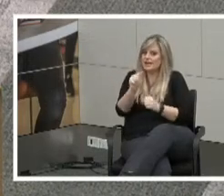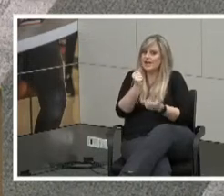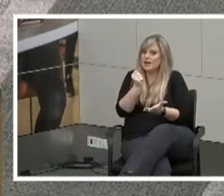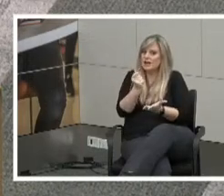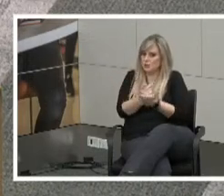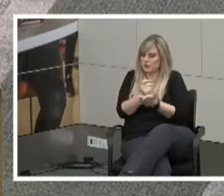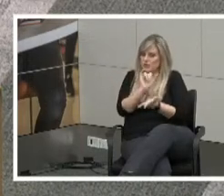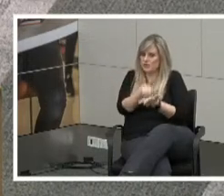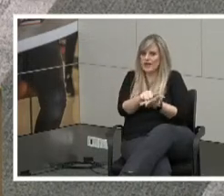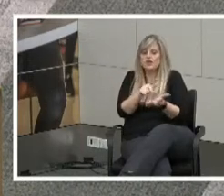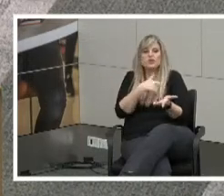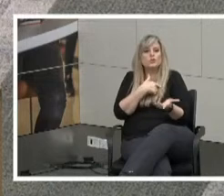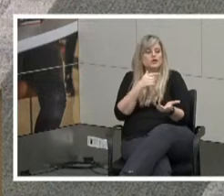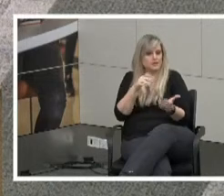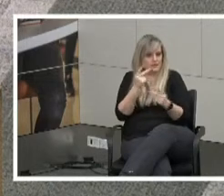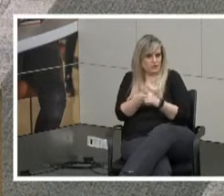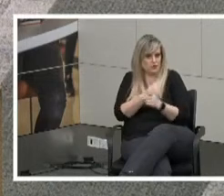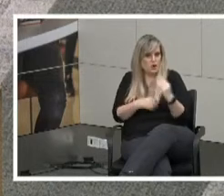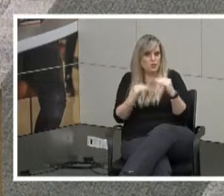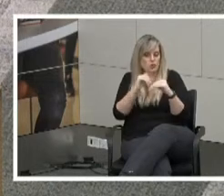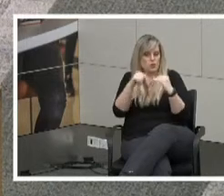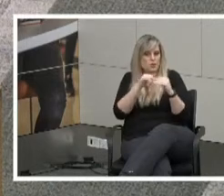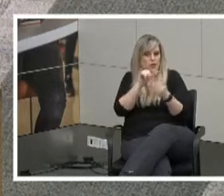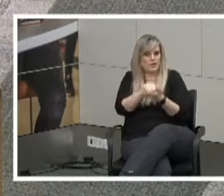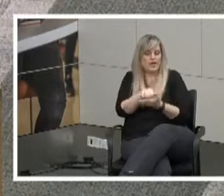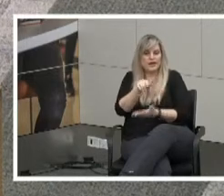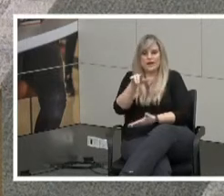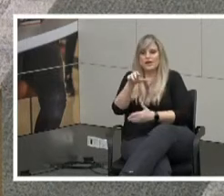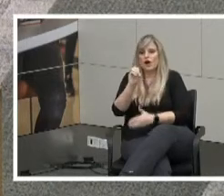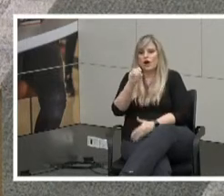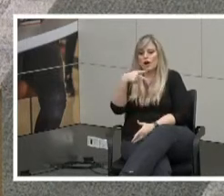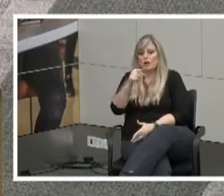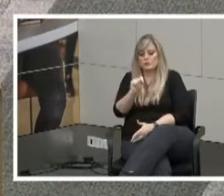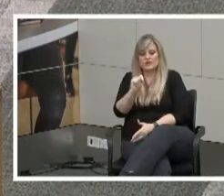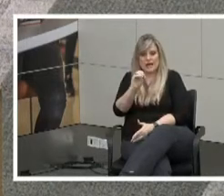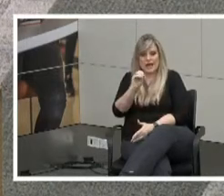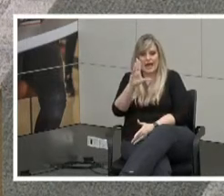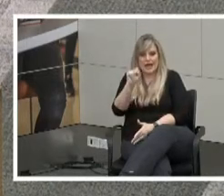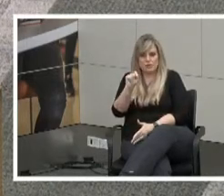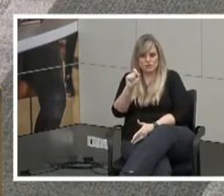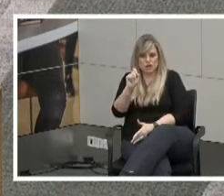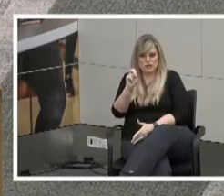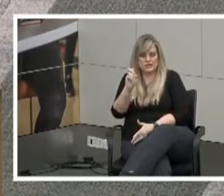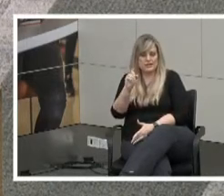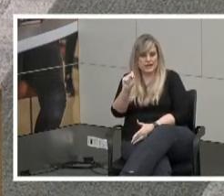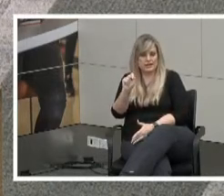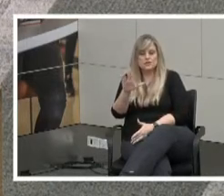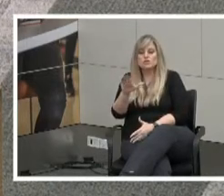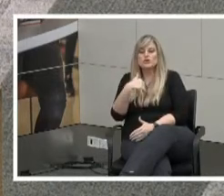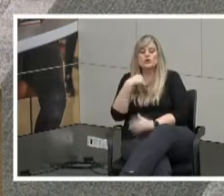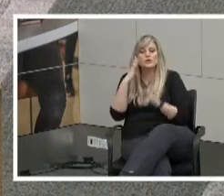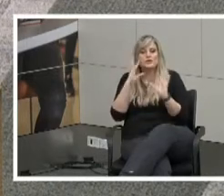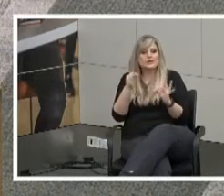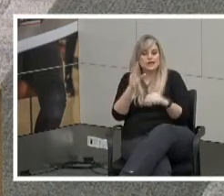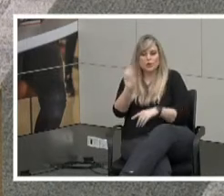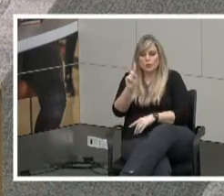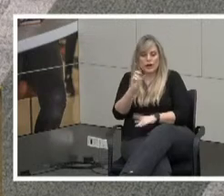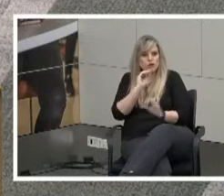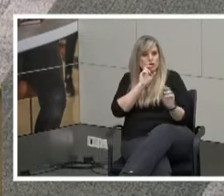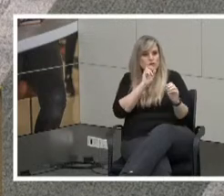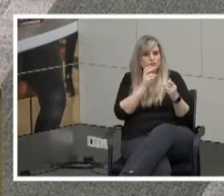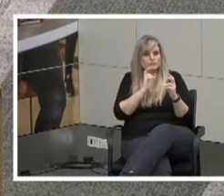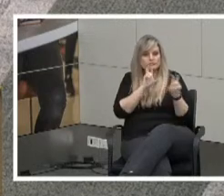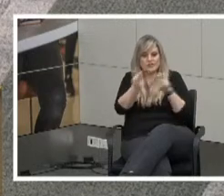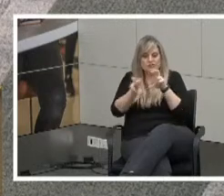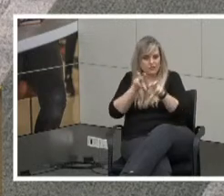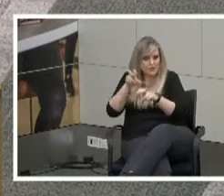optout texas.net if star were low stakes Ed to identify where to put more resources I would be all